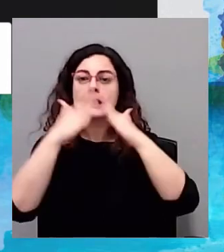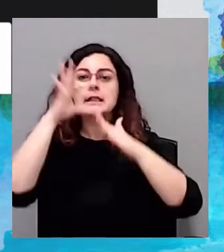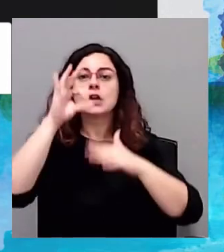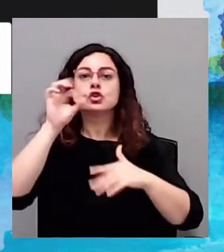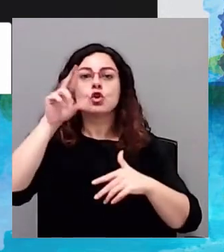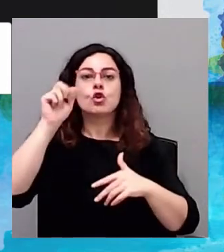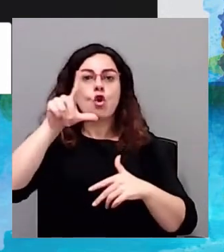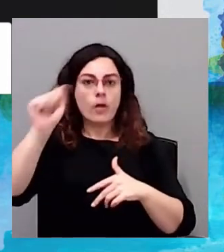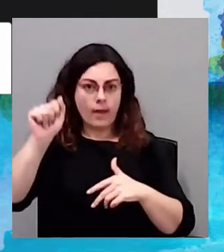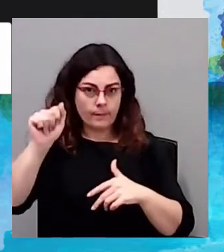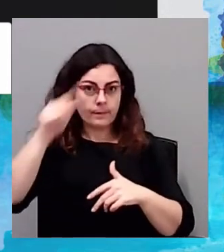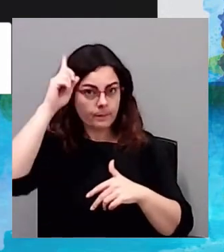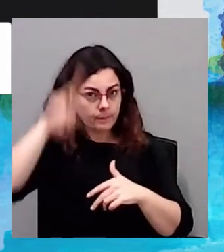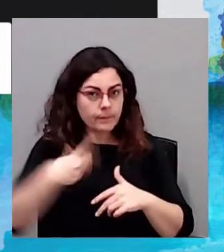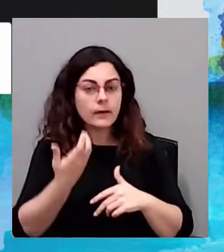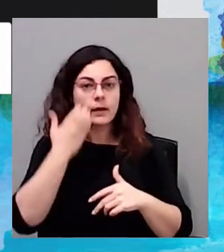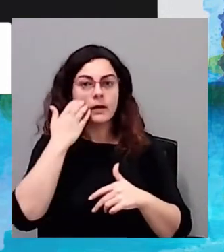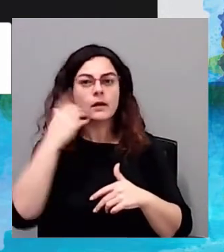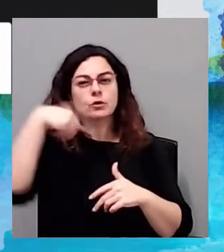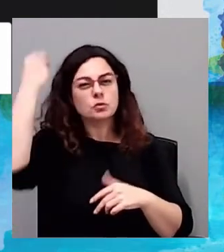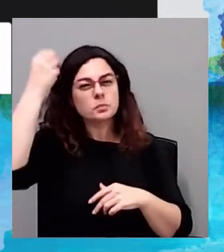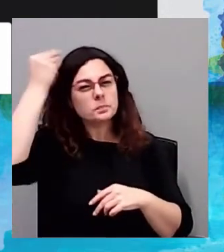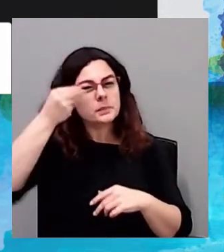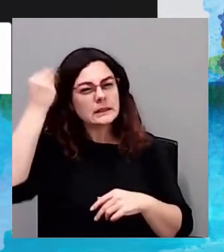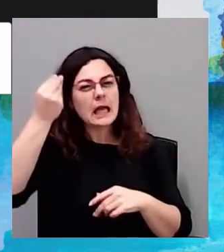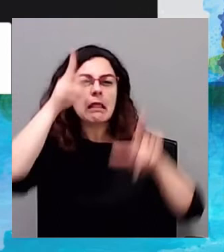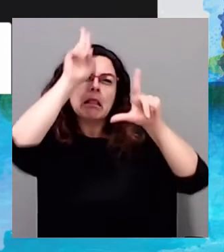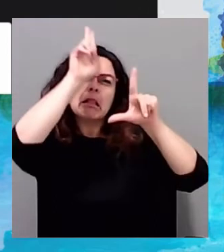is from the Soraya Museum.